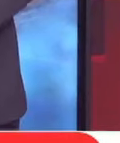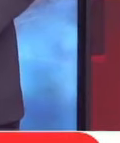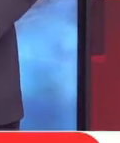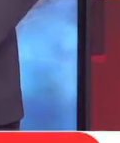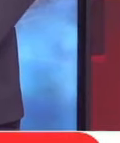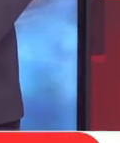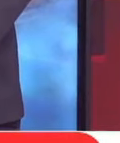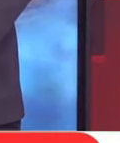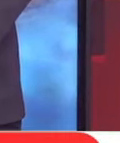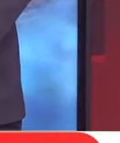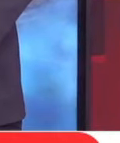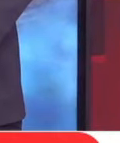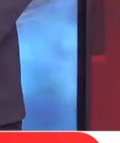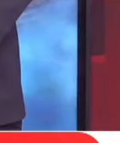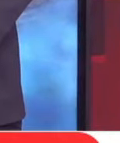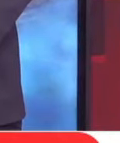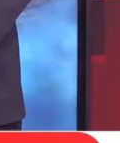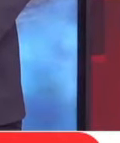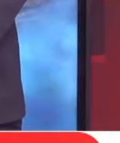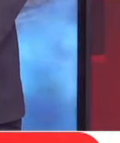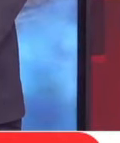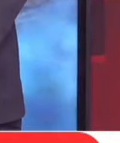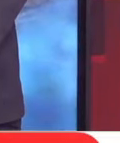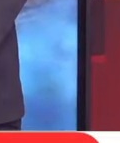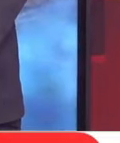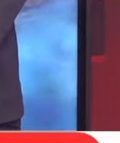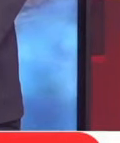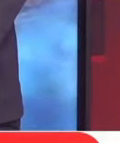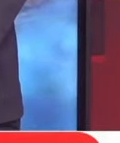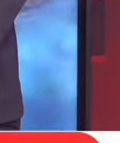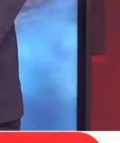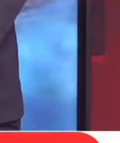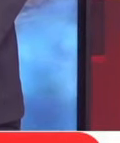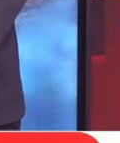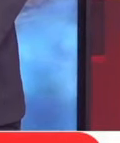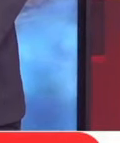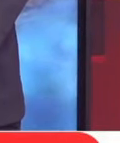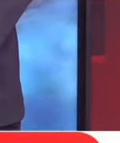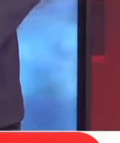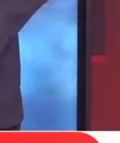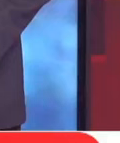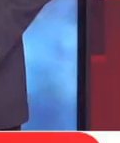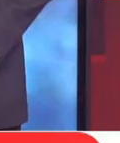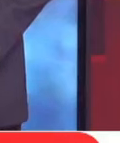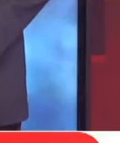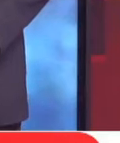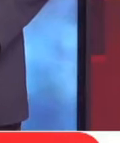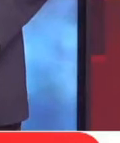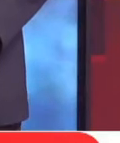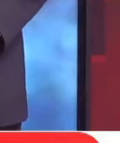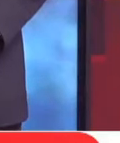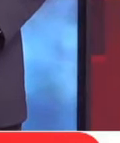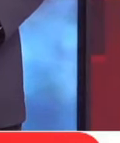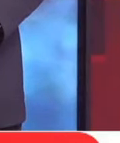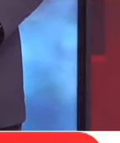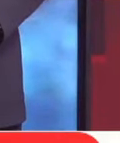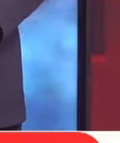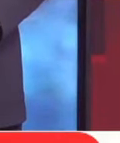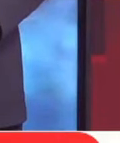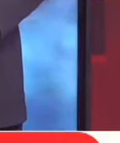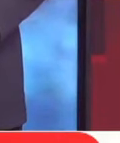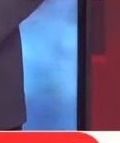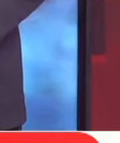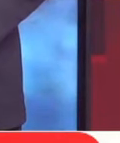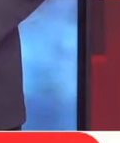The student from Chavakali High School who died in a road accident in Kisumu is distraught and has laid blame on the school's administration